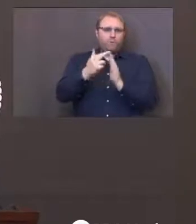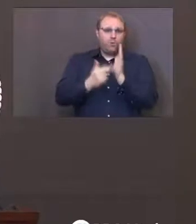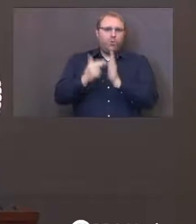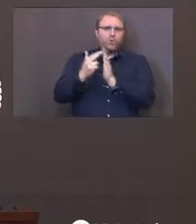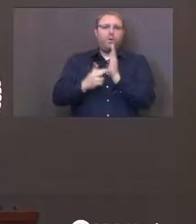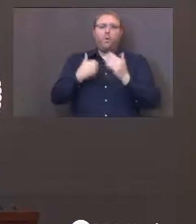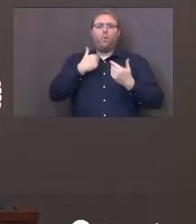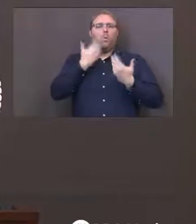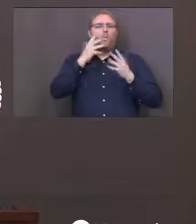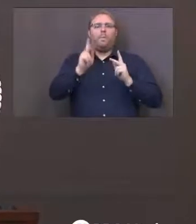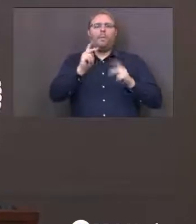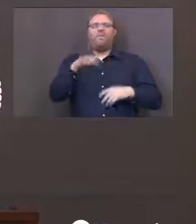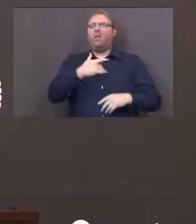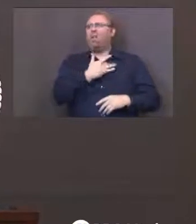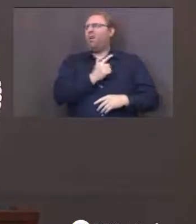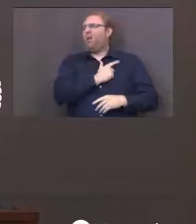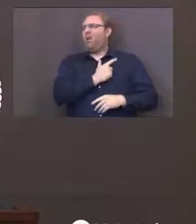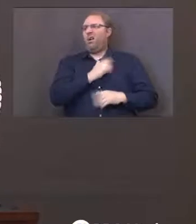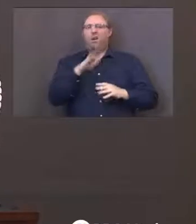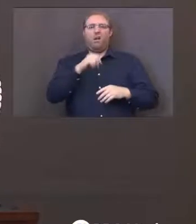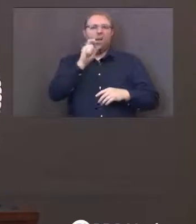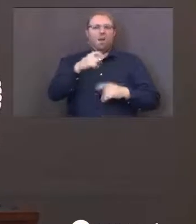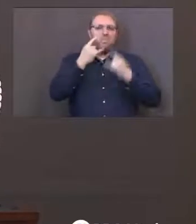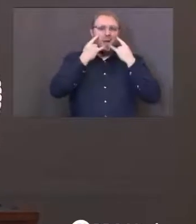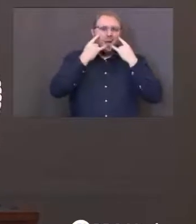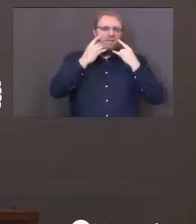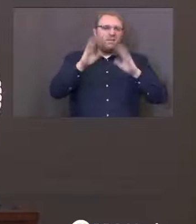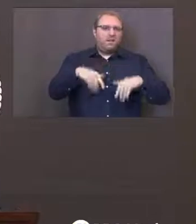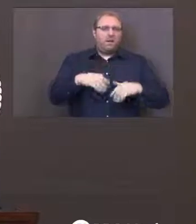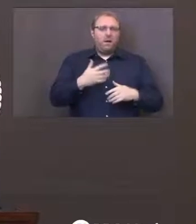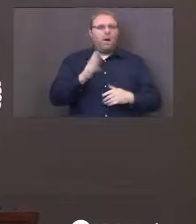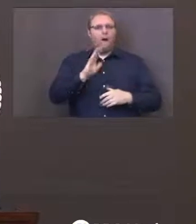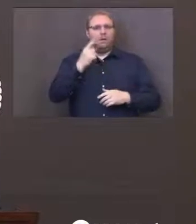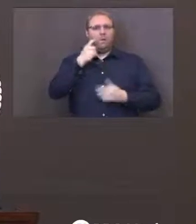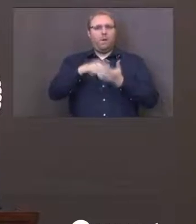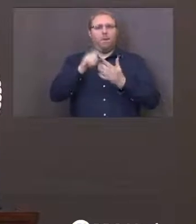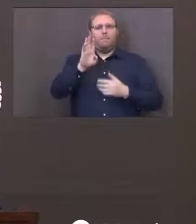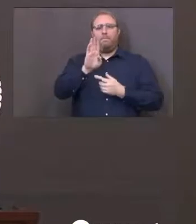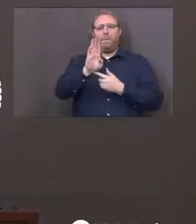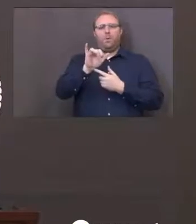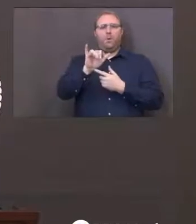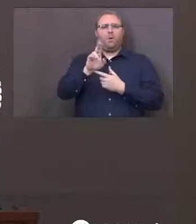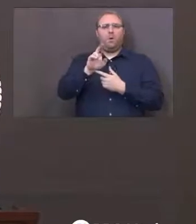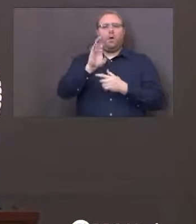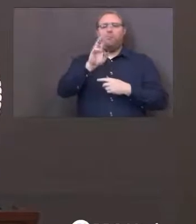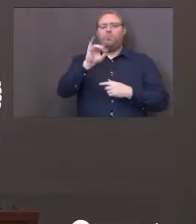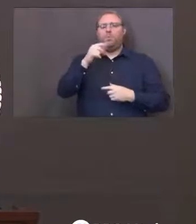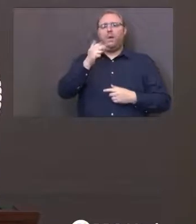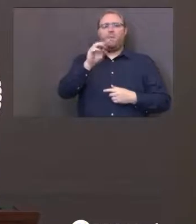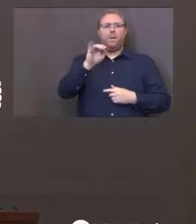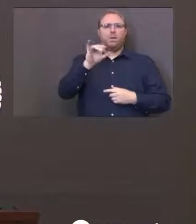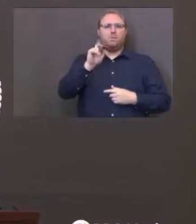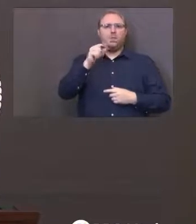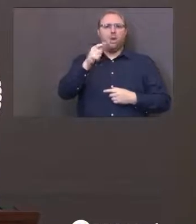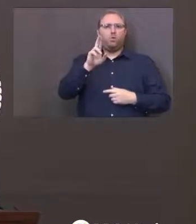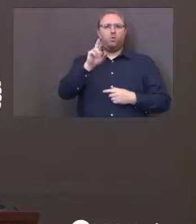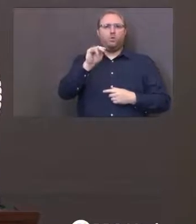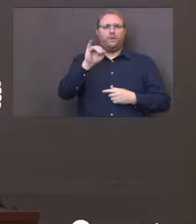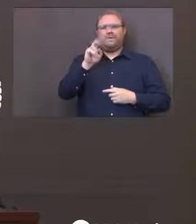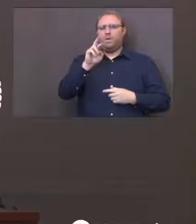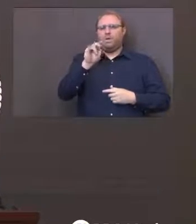masks. As we get indoors, we saw with Brigham Young University, which is taking significant efforts